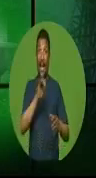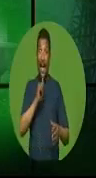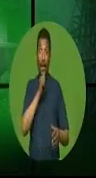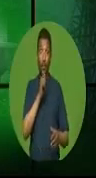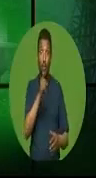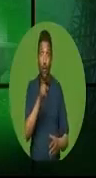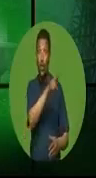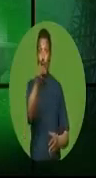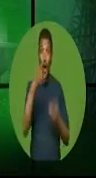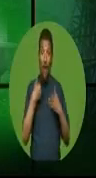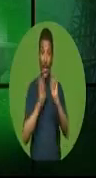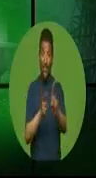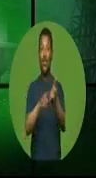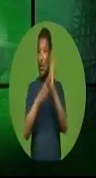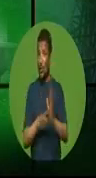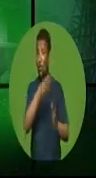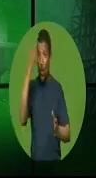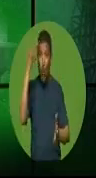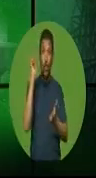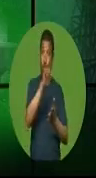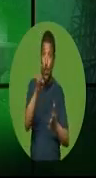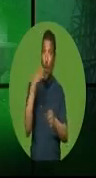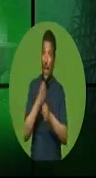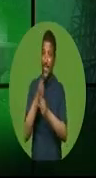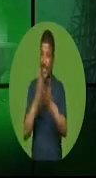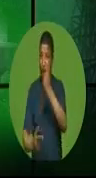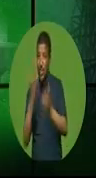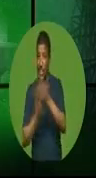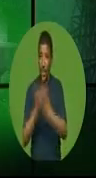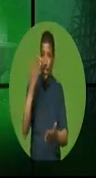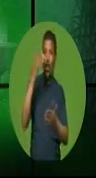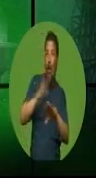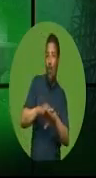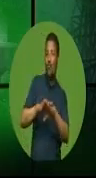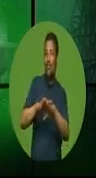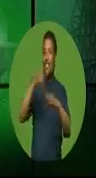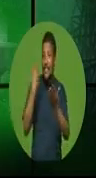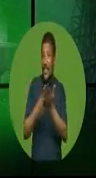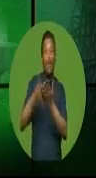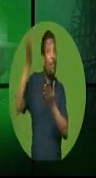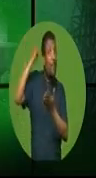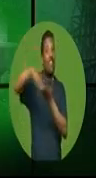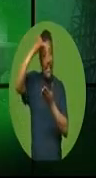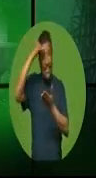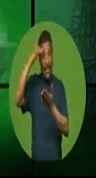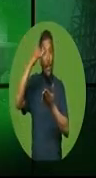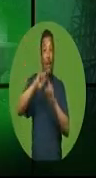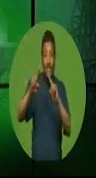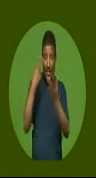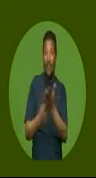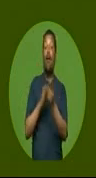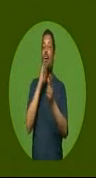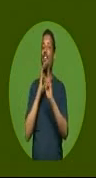am sure you've answered the question because we've made some discussions on this in the previous lesson. But here's the